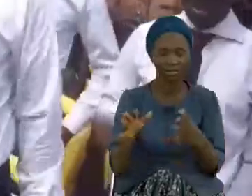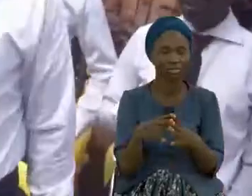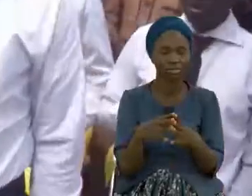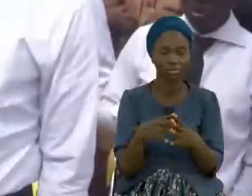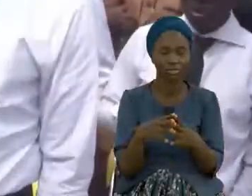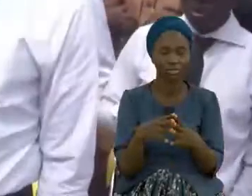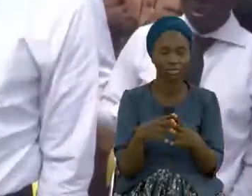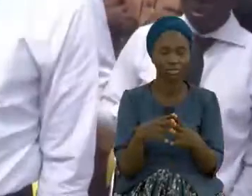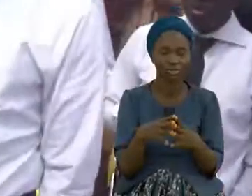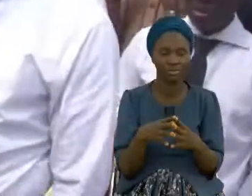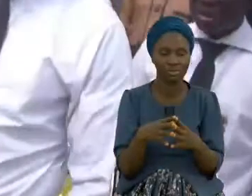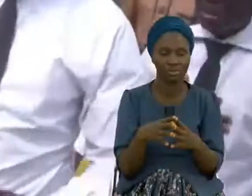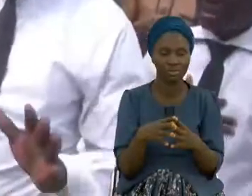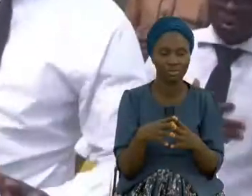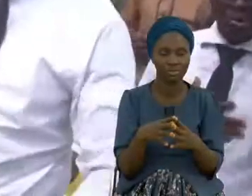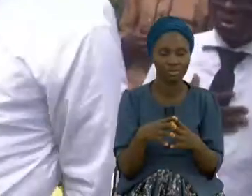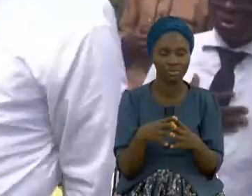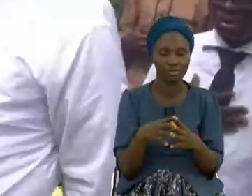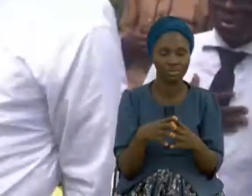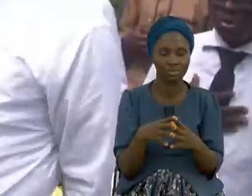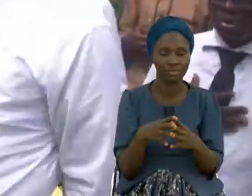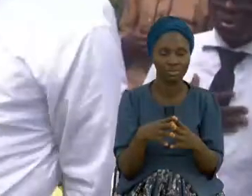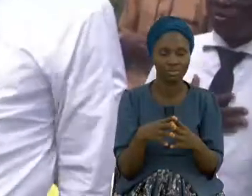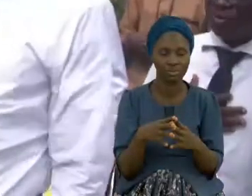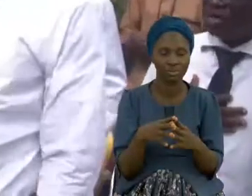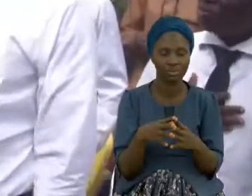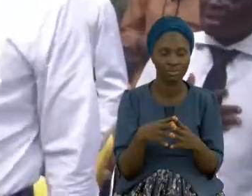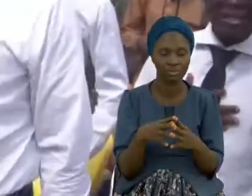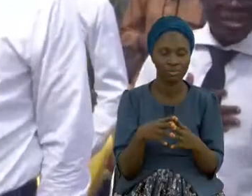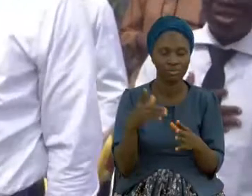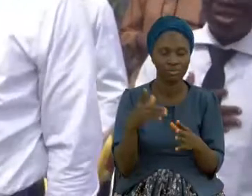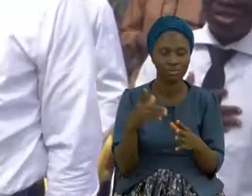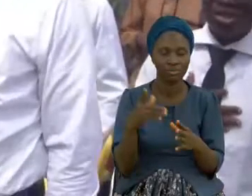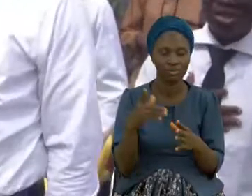the modification of self